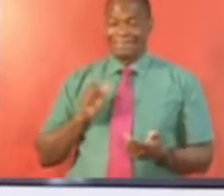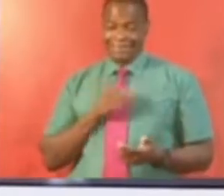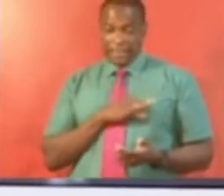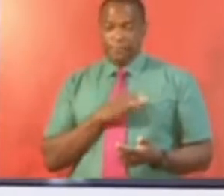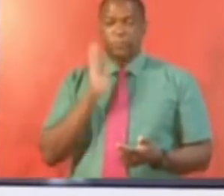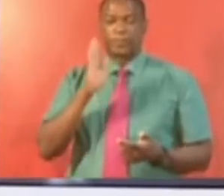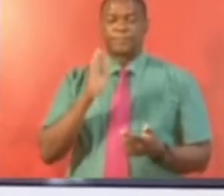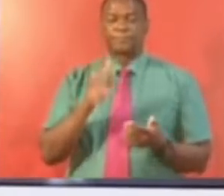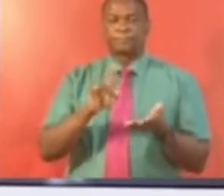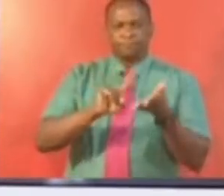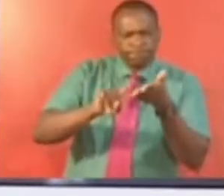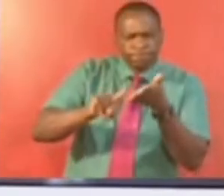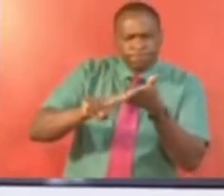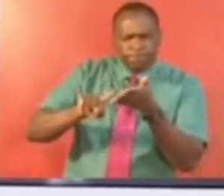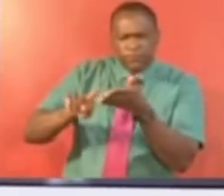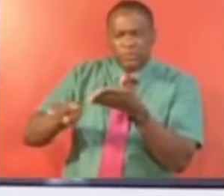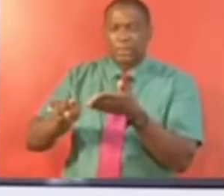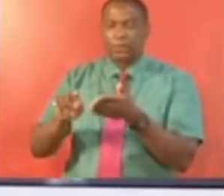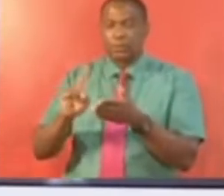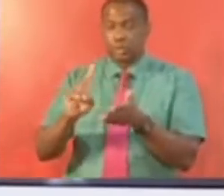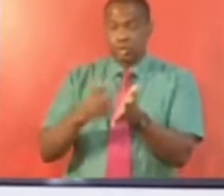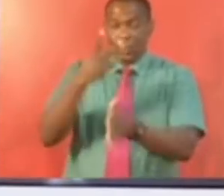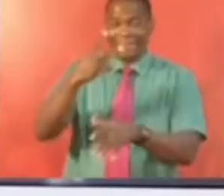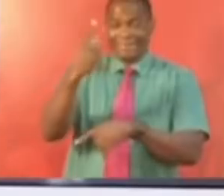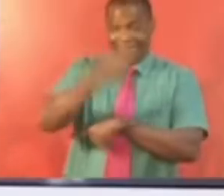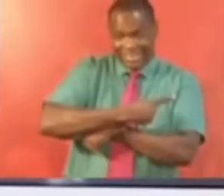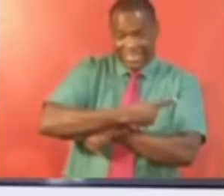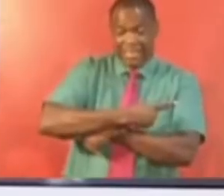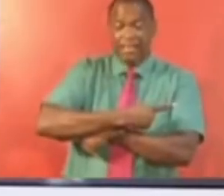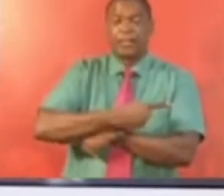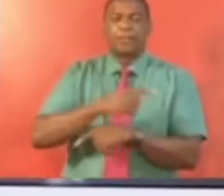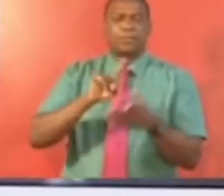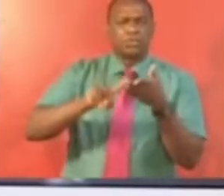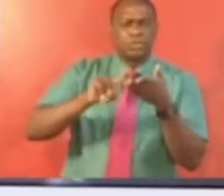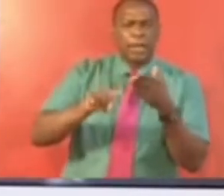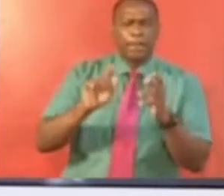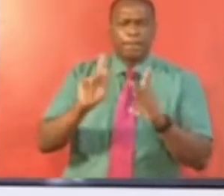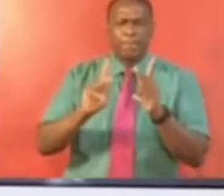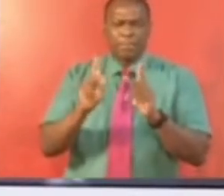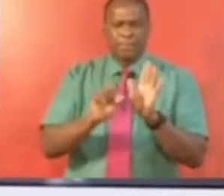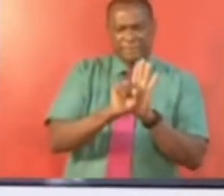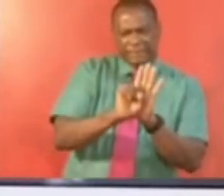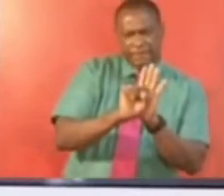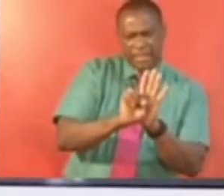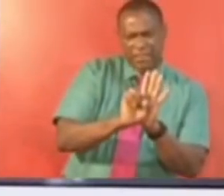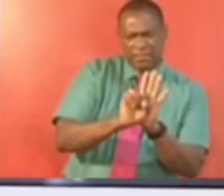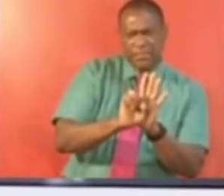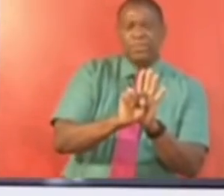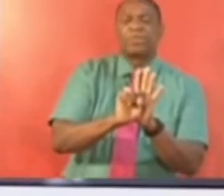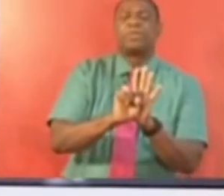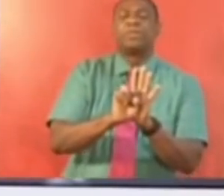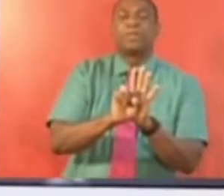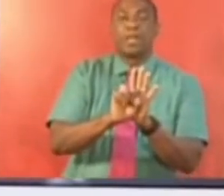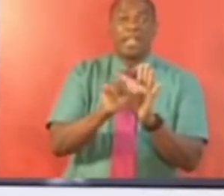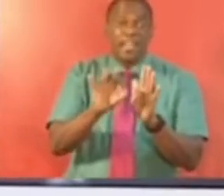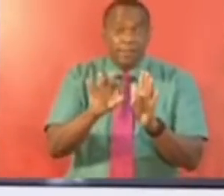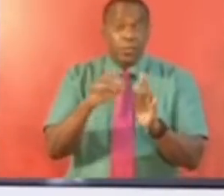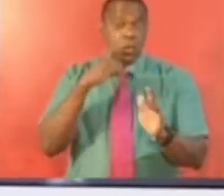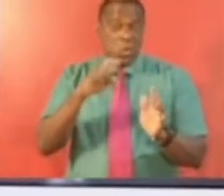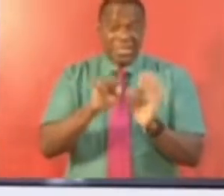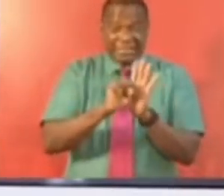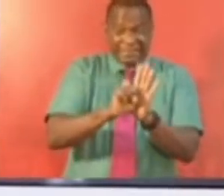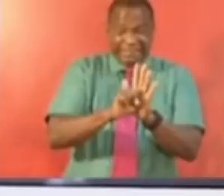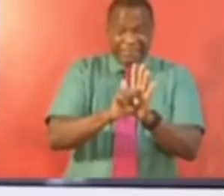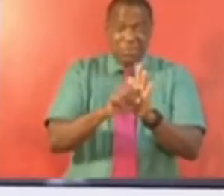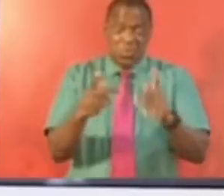no de-escalation of their symptoms. If, however, your symptoms do escalate in between those calls, please feel free, as we said